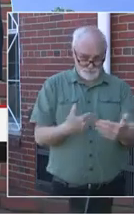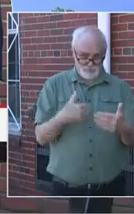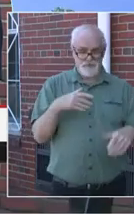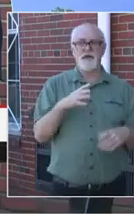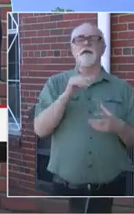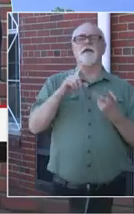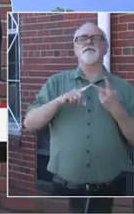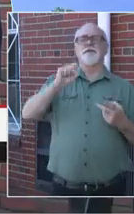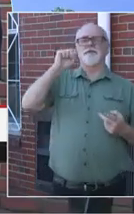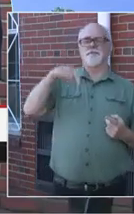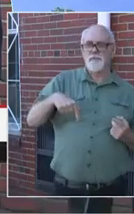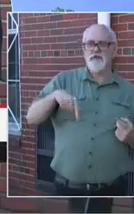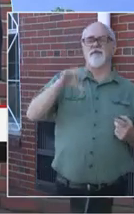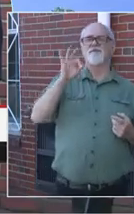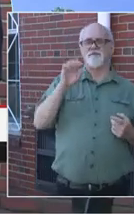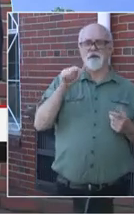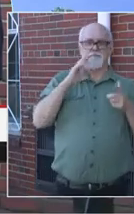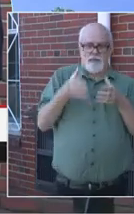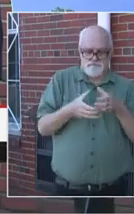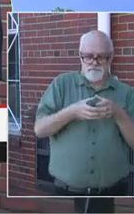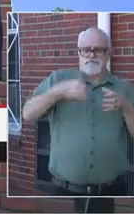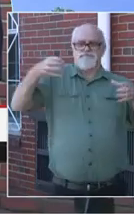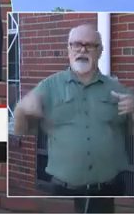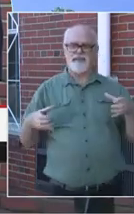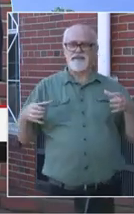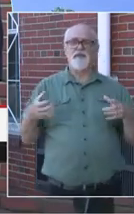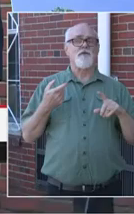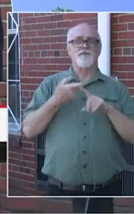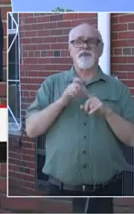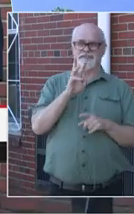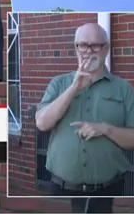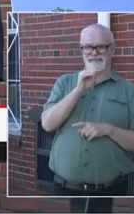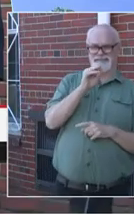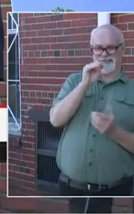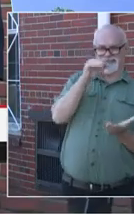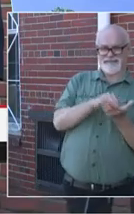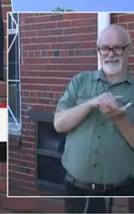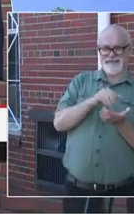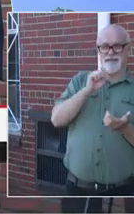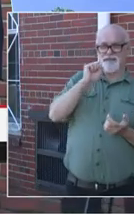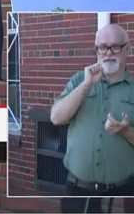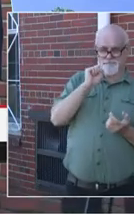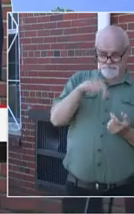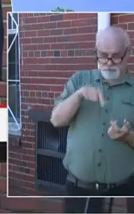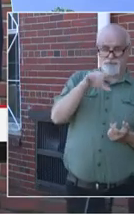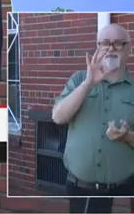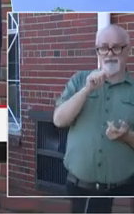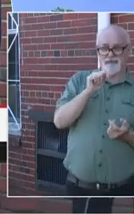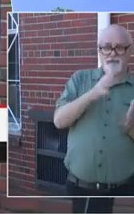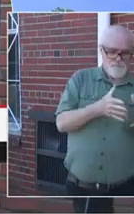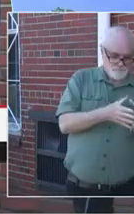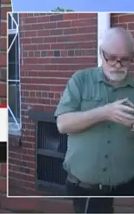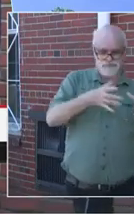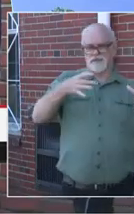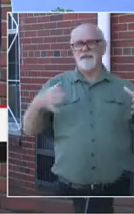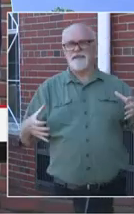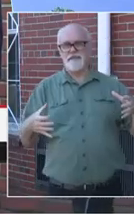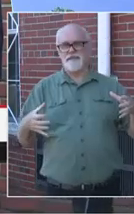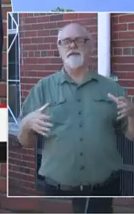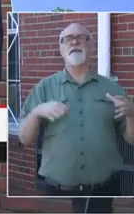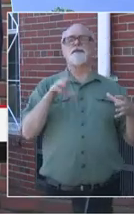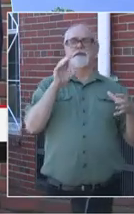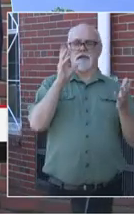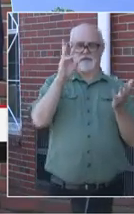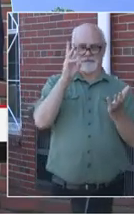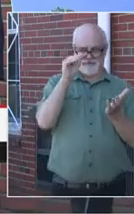this site significantly from 60,000 square feet, which we currently have, to 95,000 square feet, and that'll create room for